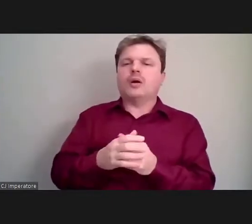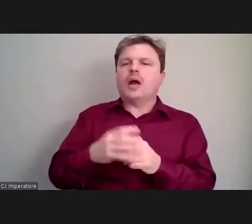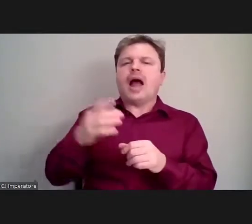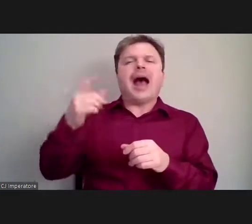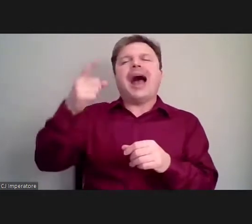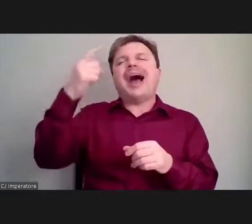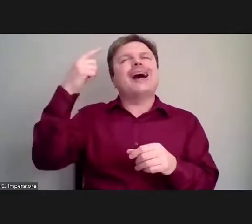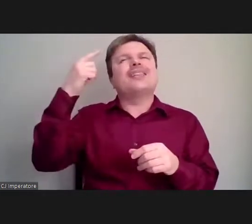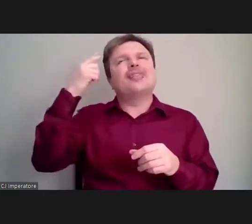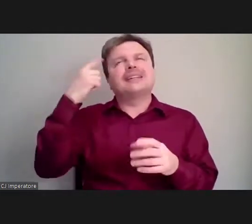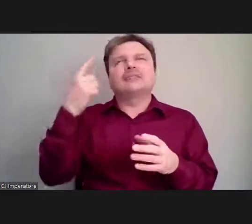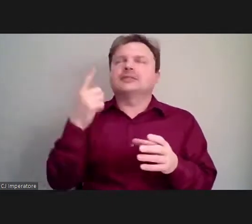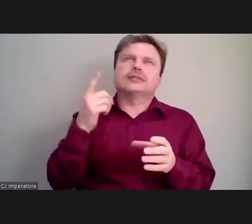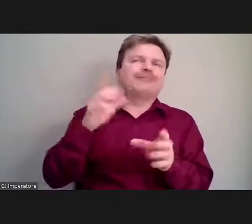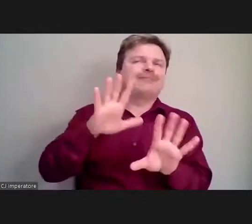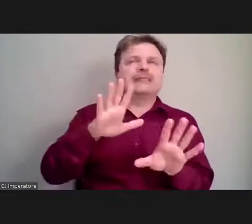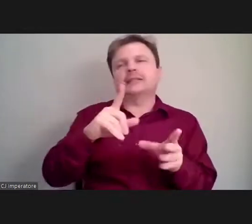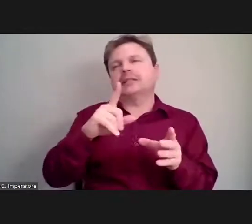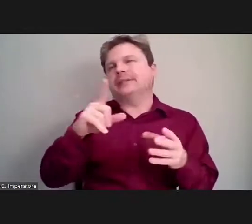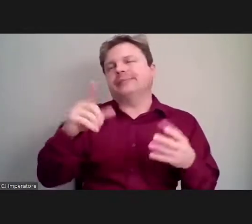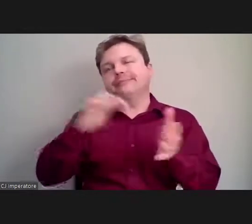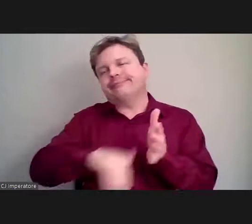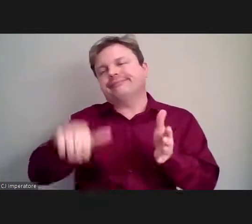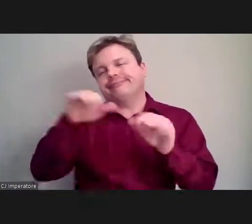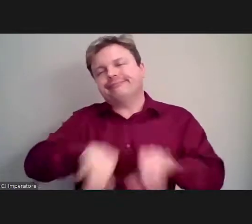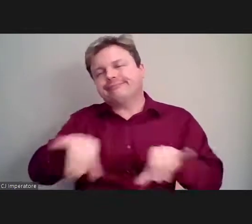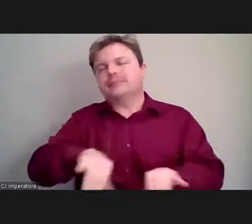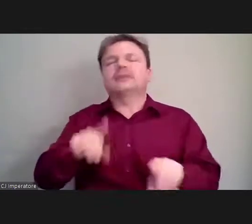that time flow as something that is